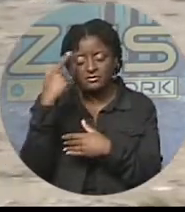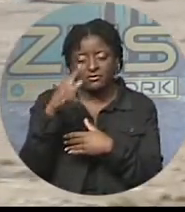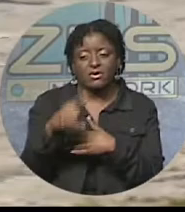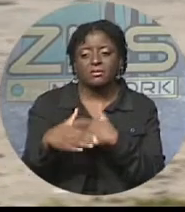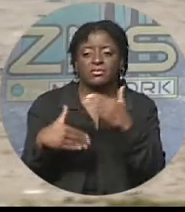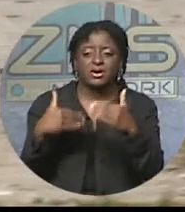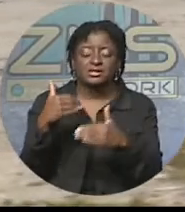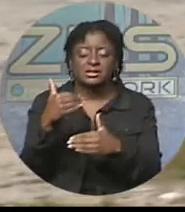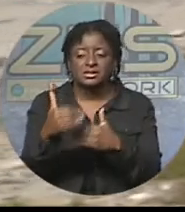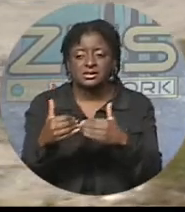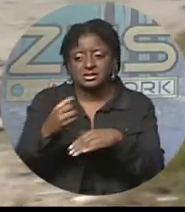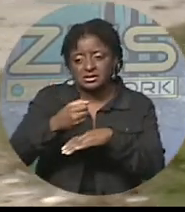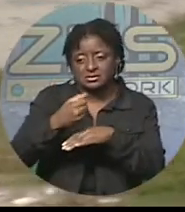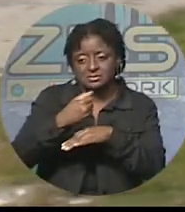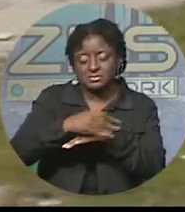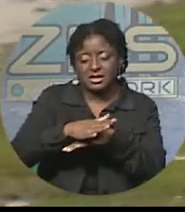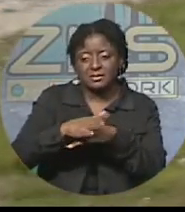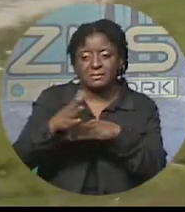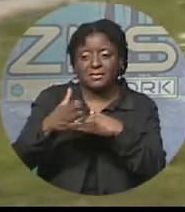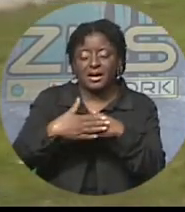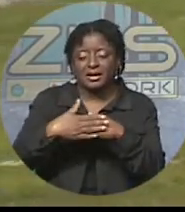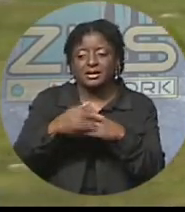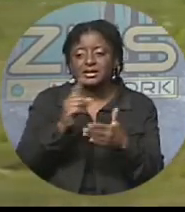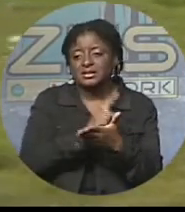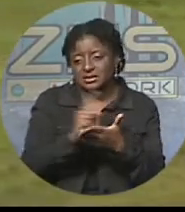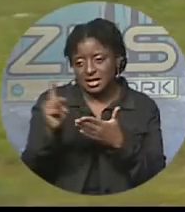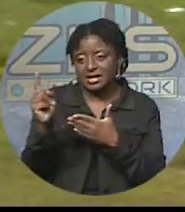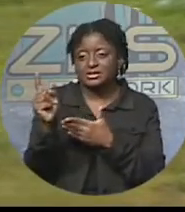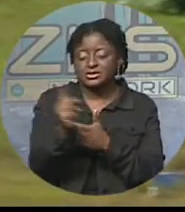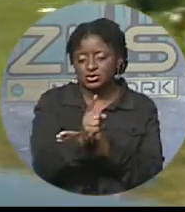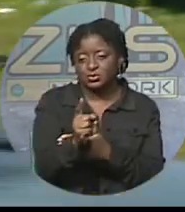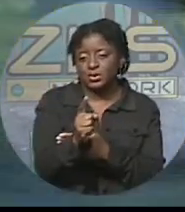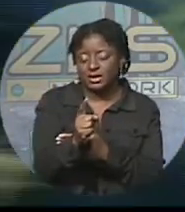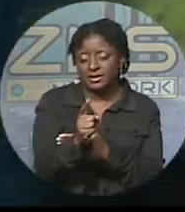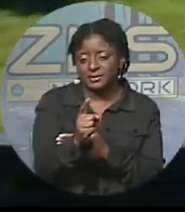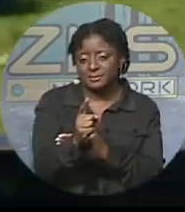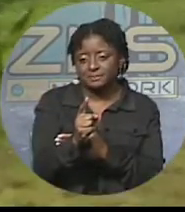expected to be repatriated sometime next week. LaDon Davis, ZNS Network News.